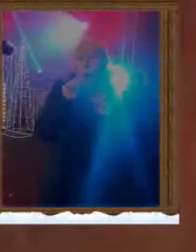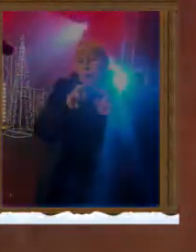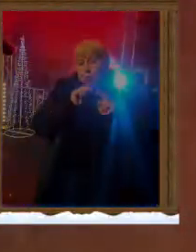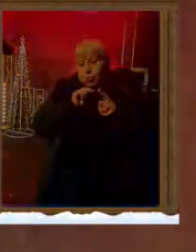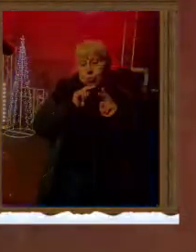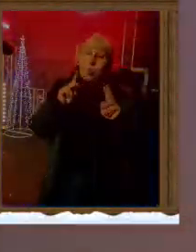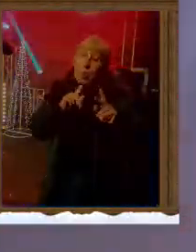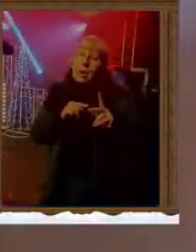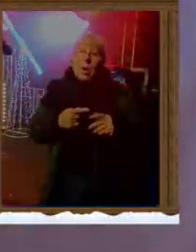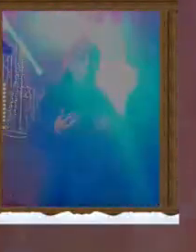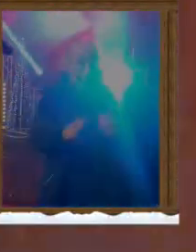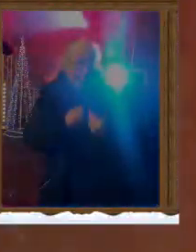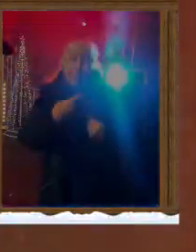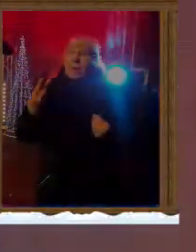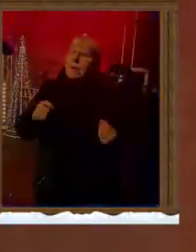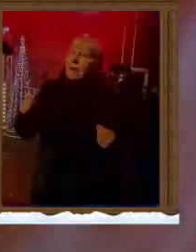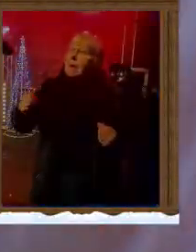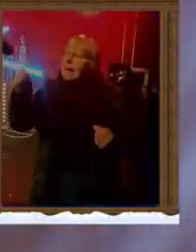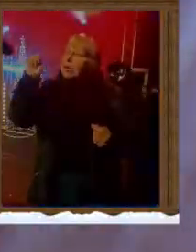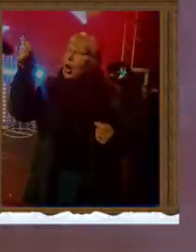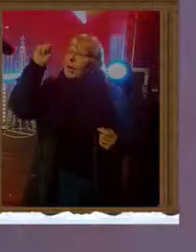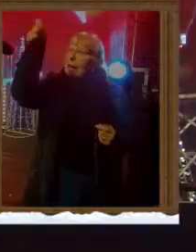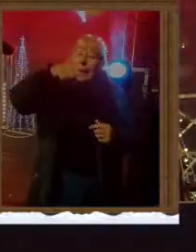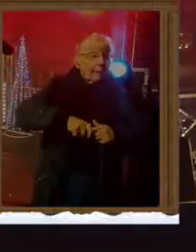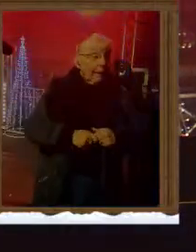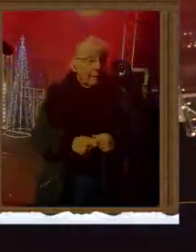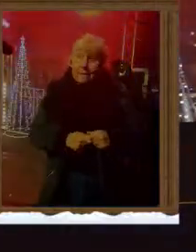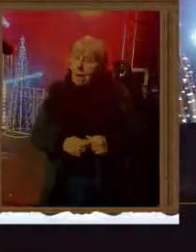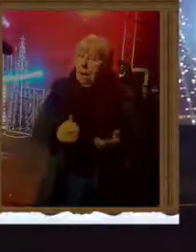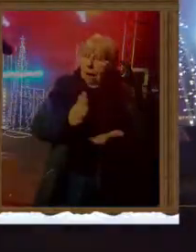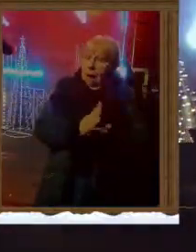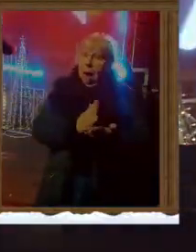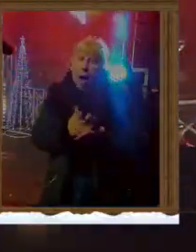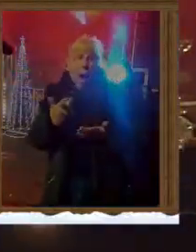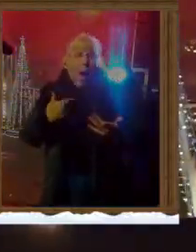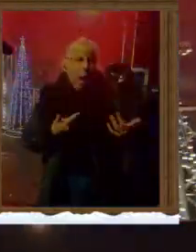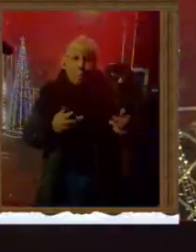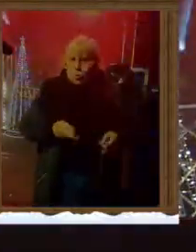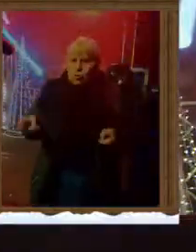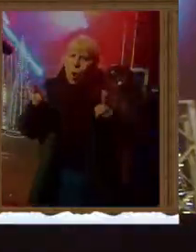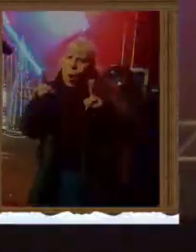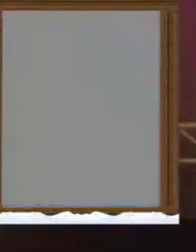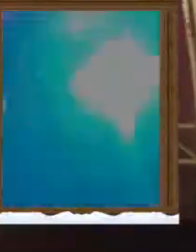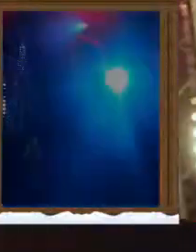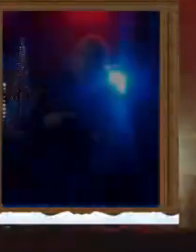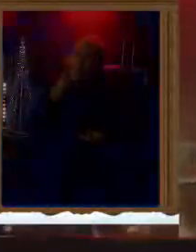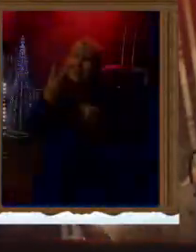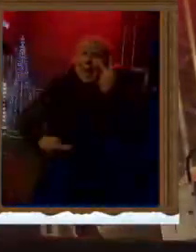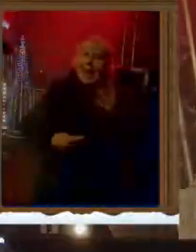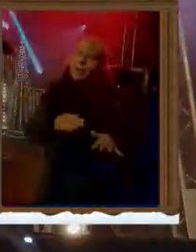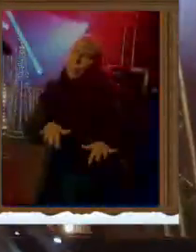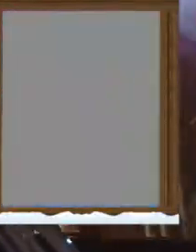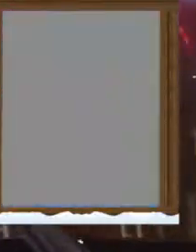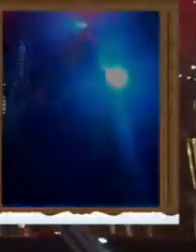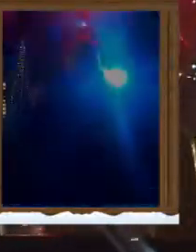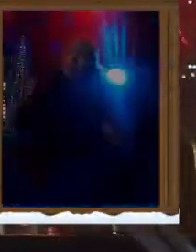Birds of a feather would be. Let's take the road before us and sing a chorus or